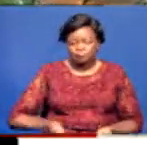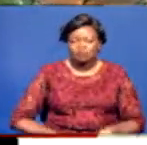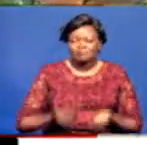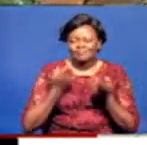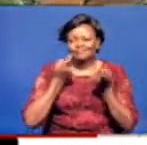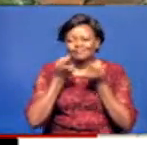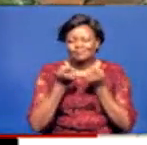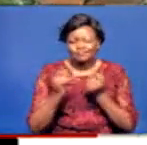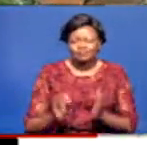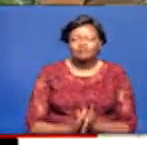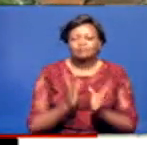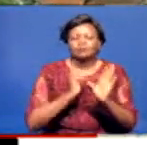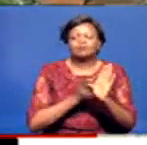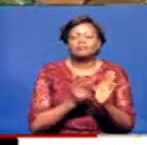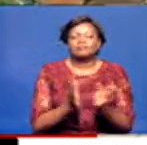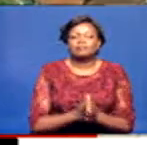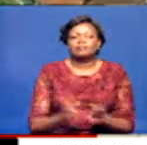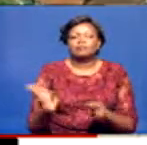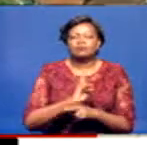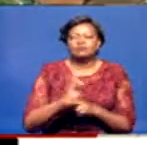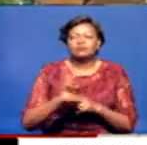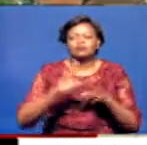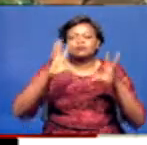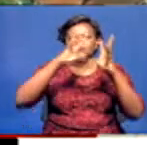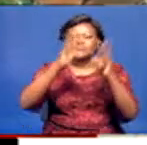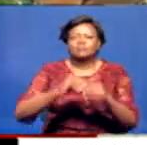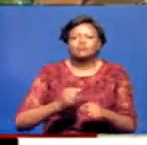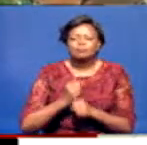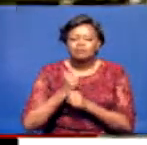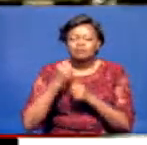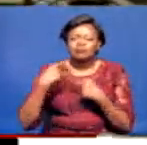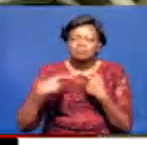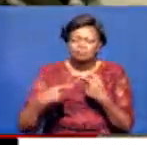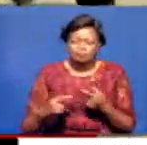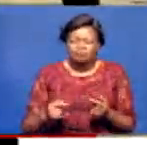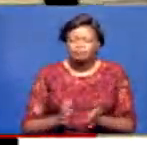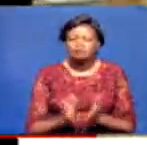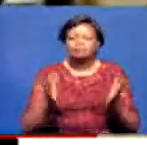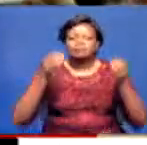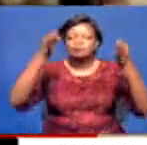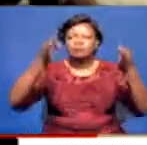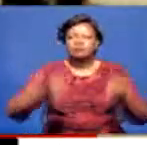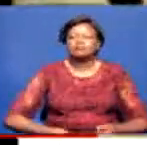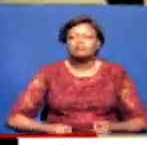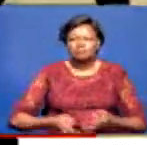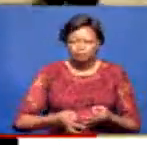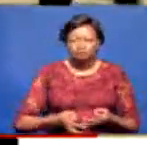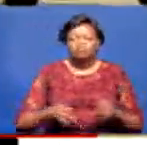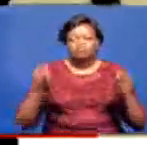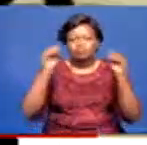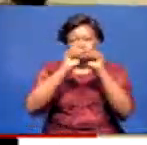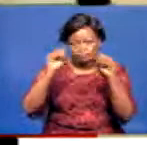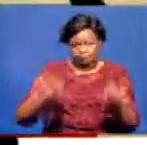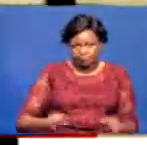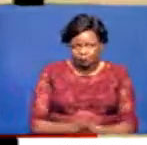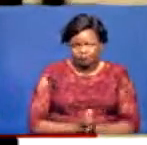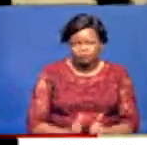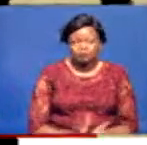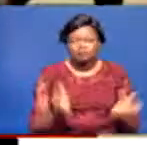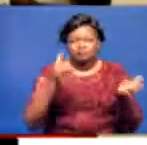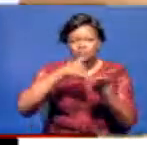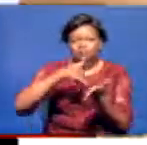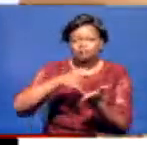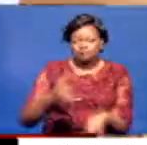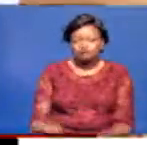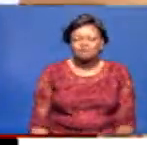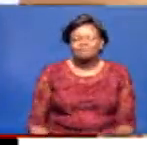participation and oversight in the budget-making process, broader accountability system and public engagement remains as the